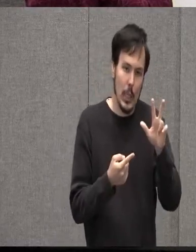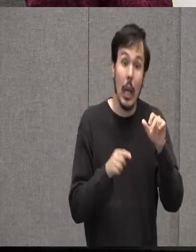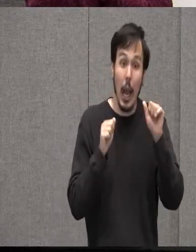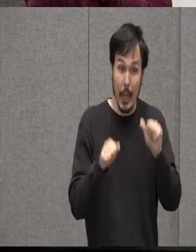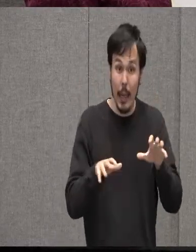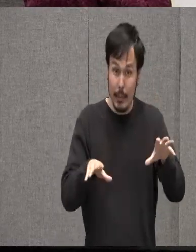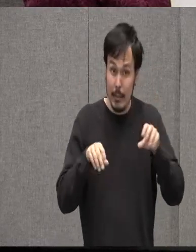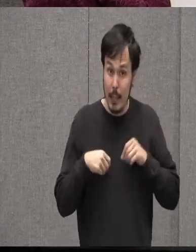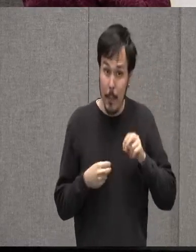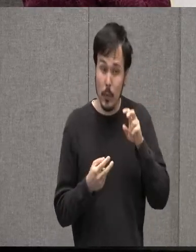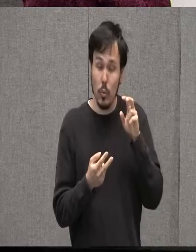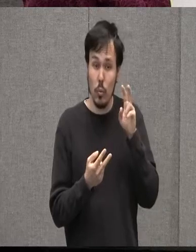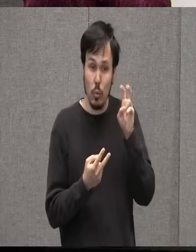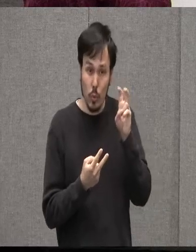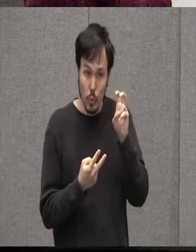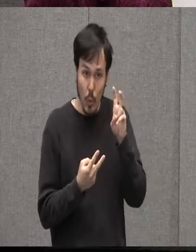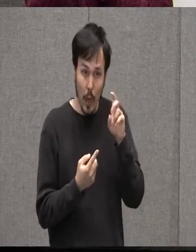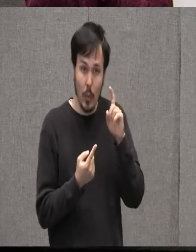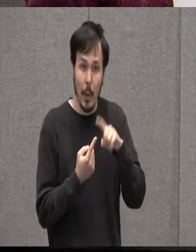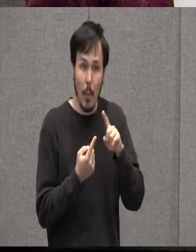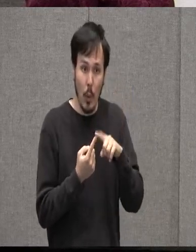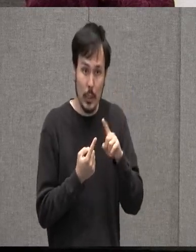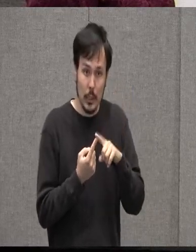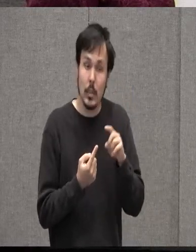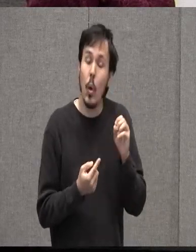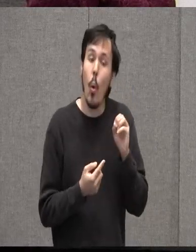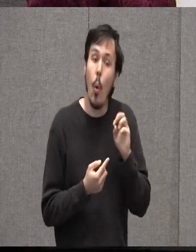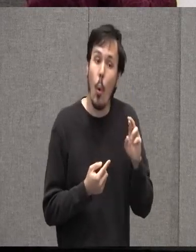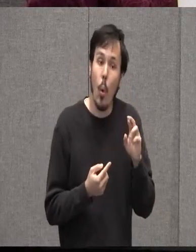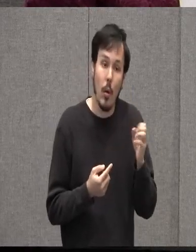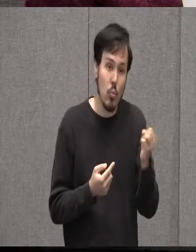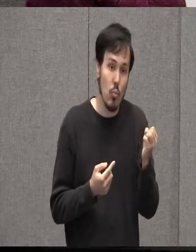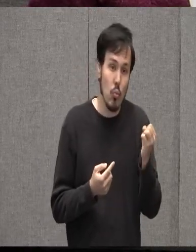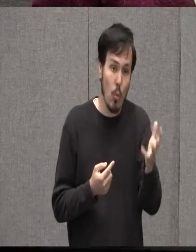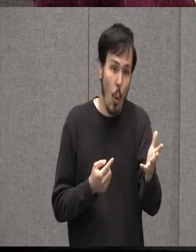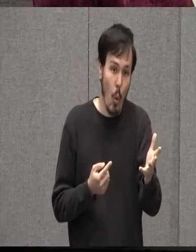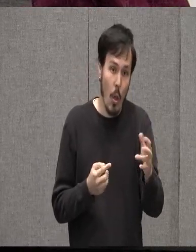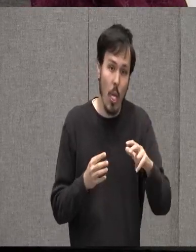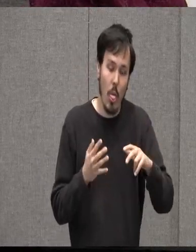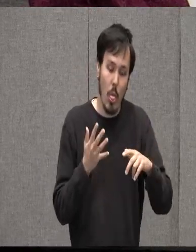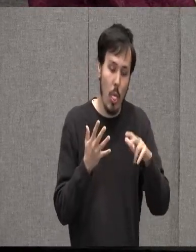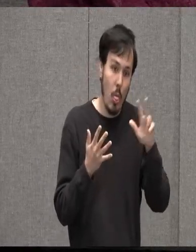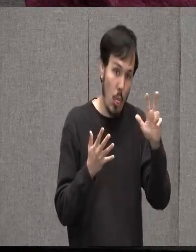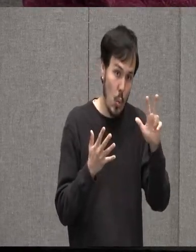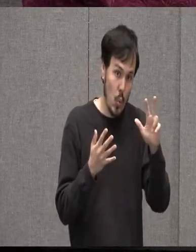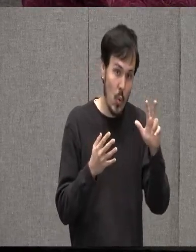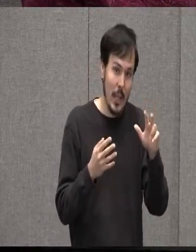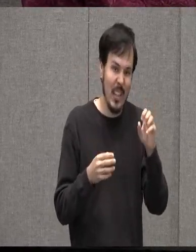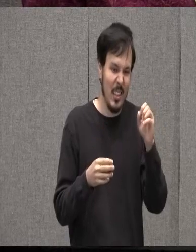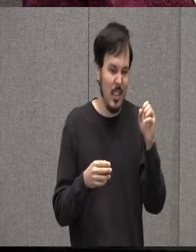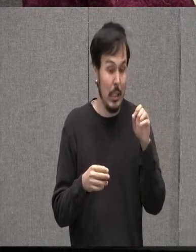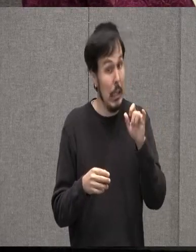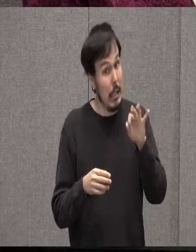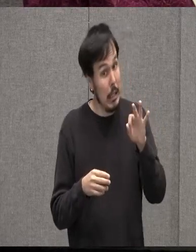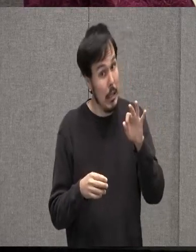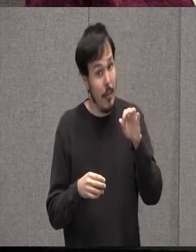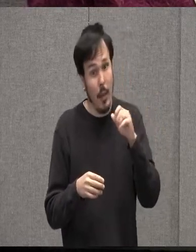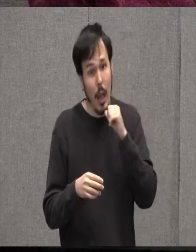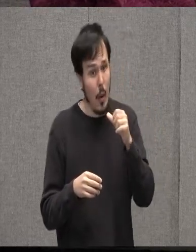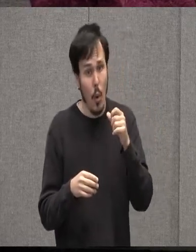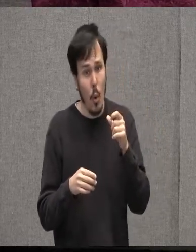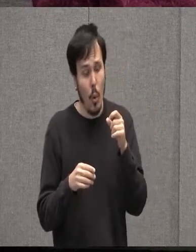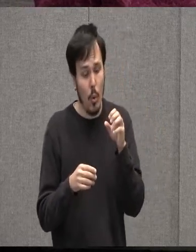one. So the easiest way I think to see this is just for us to play it, and then we can talk about it as we go. So